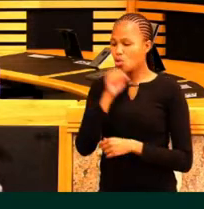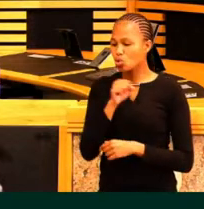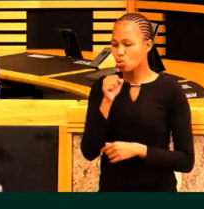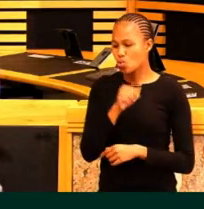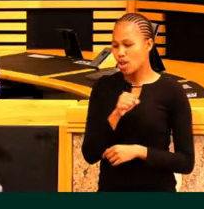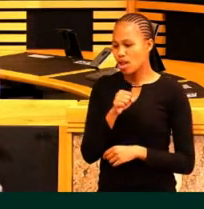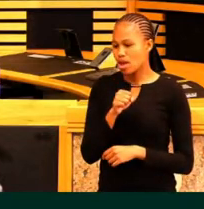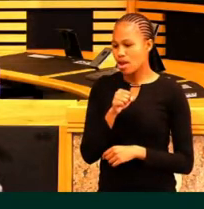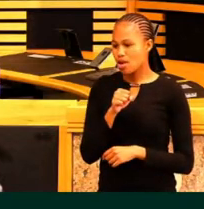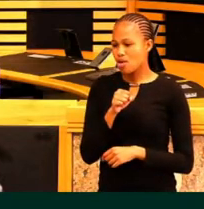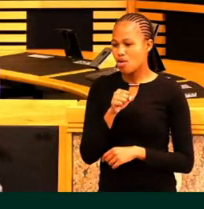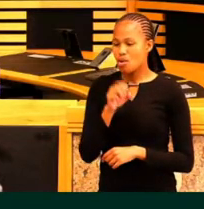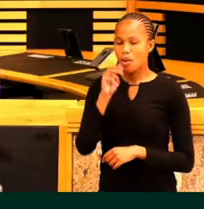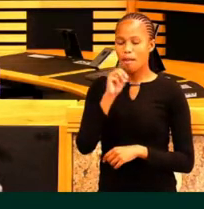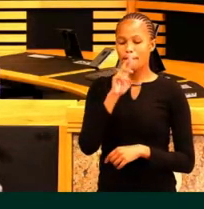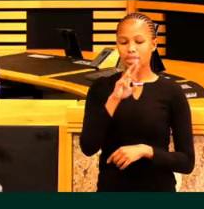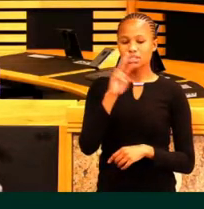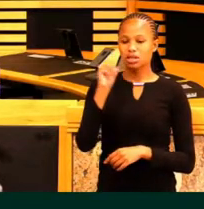um